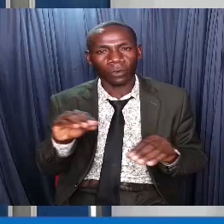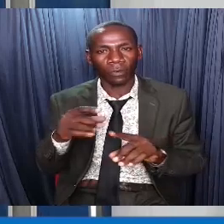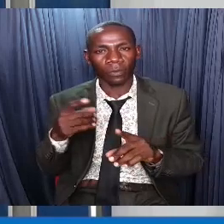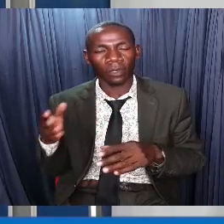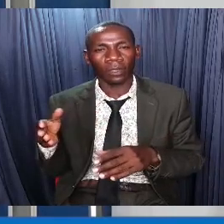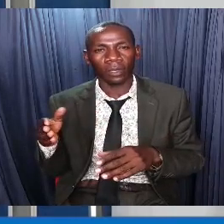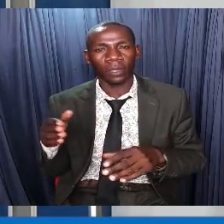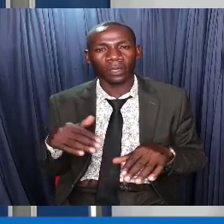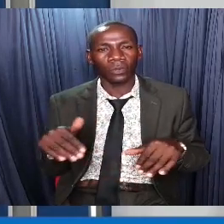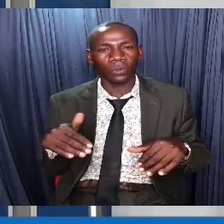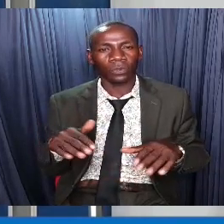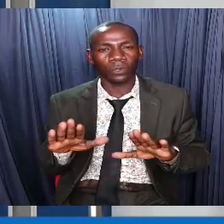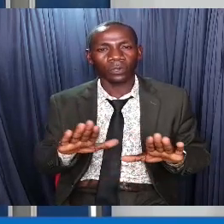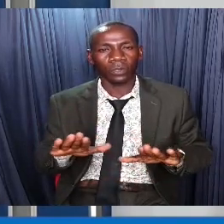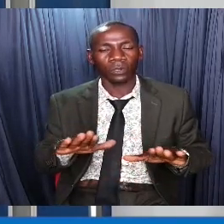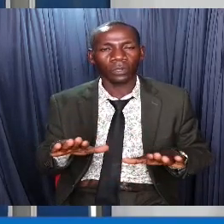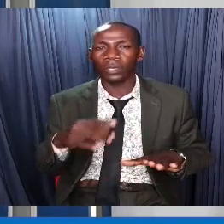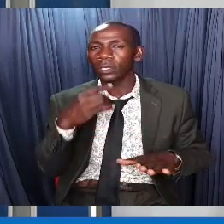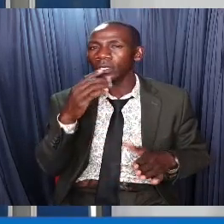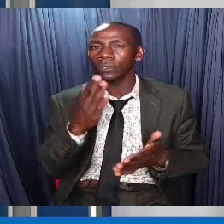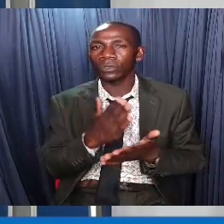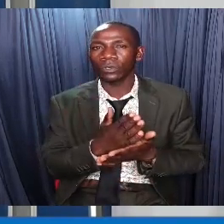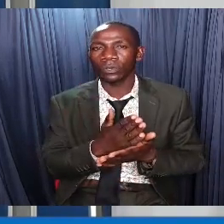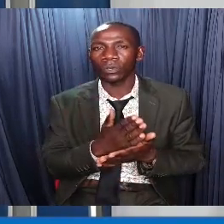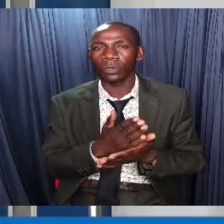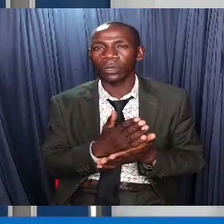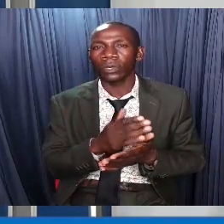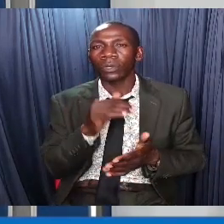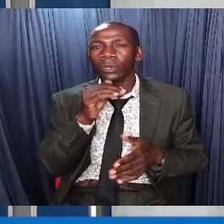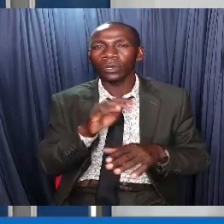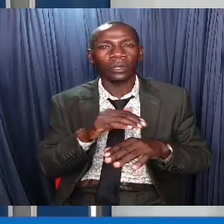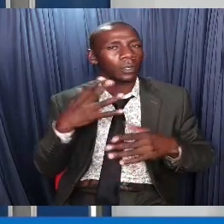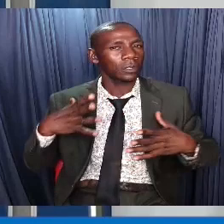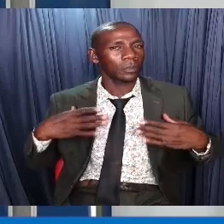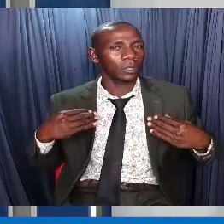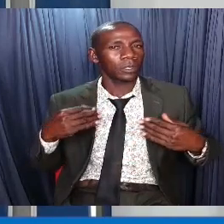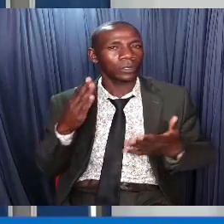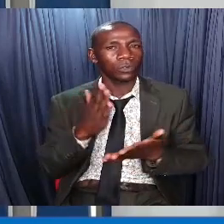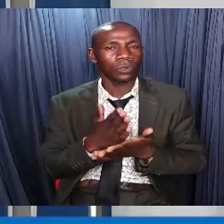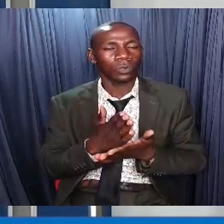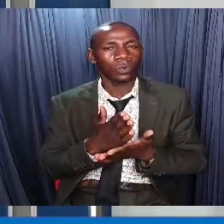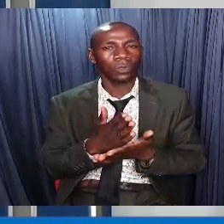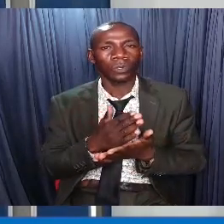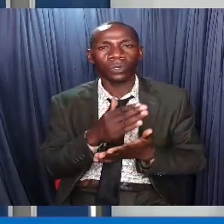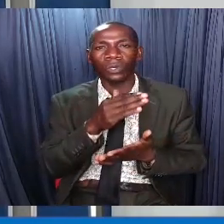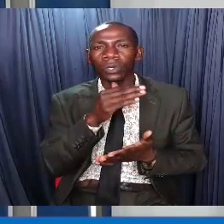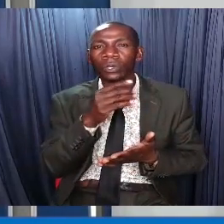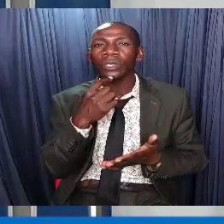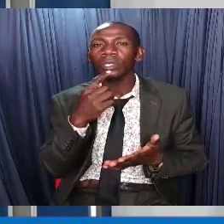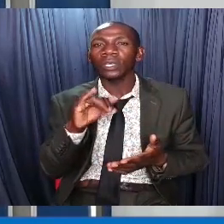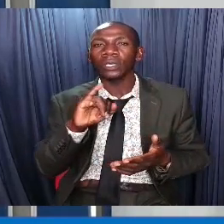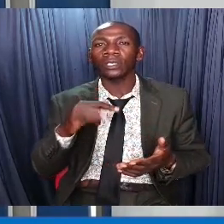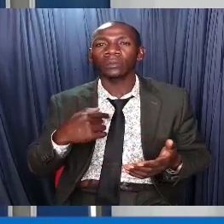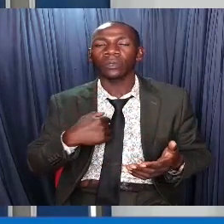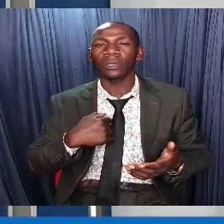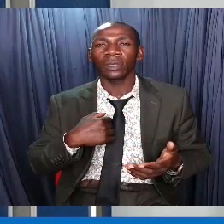leave there. Akatie matendo. Put into action. Aseme ni kweli. And say very true. Asikule kuitikia tu. Not only respond. Ni kweli. Very true. Asikule kusema ni mimi. Not